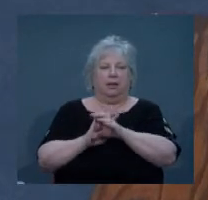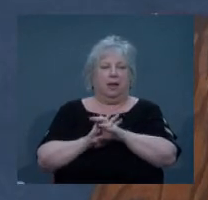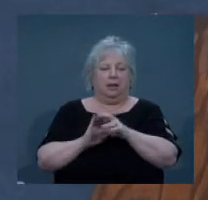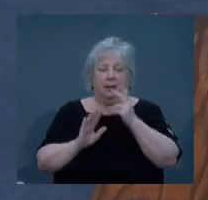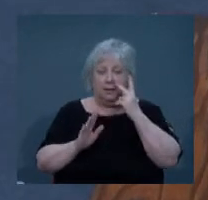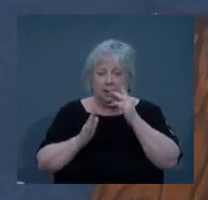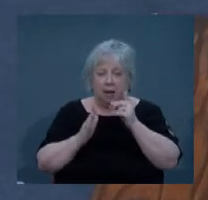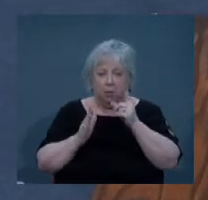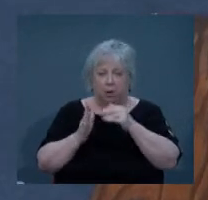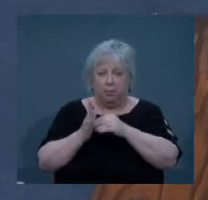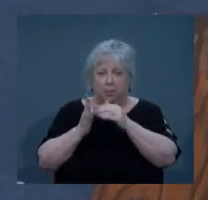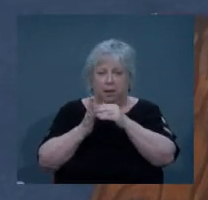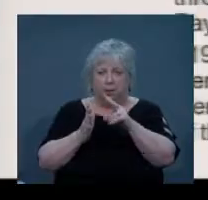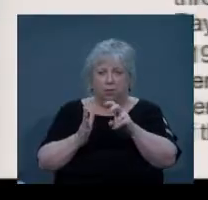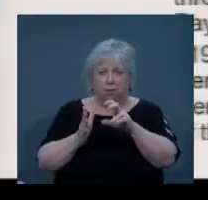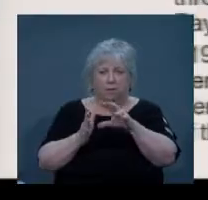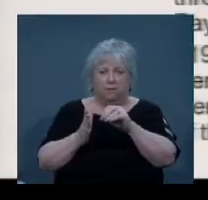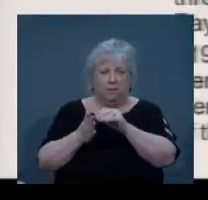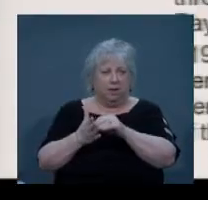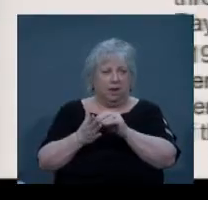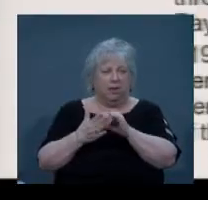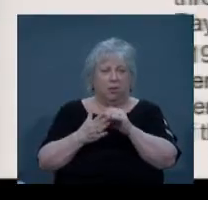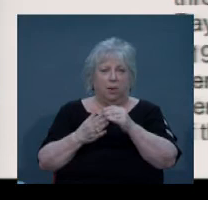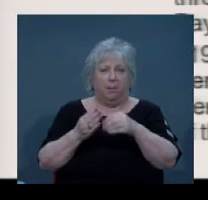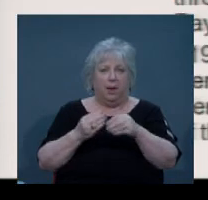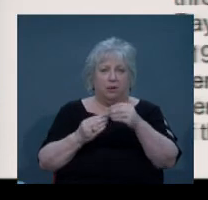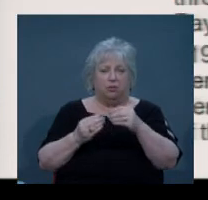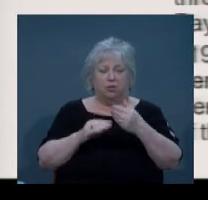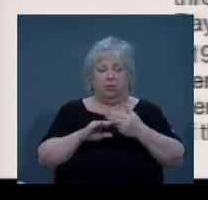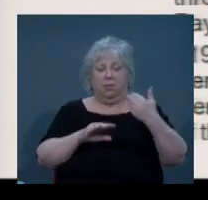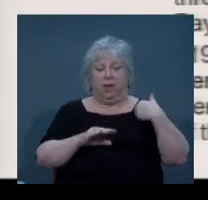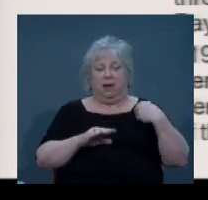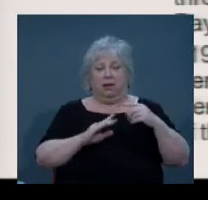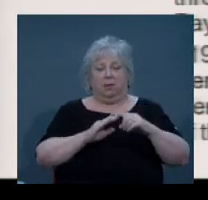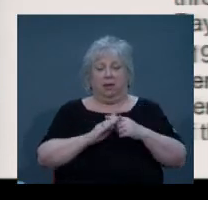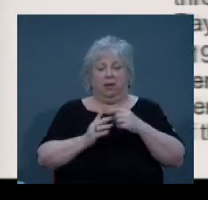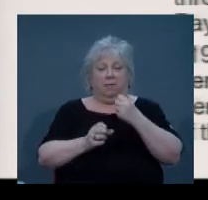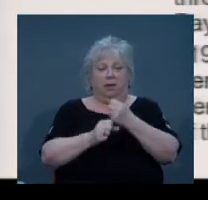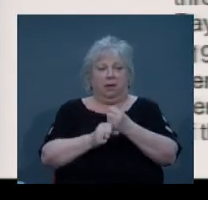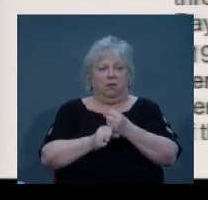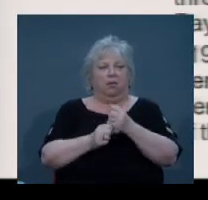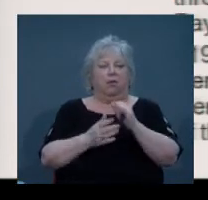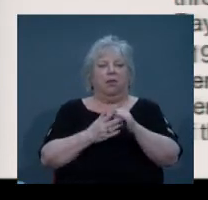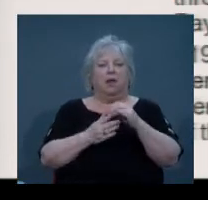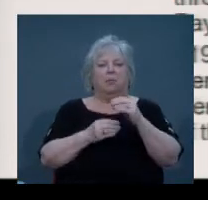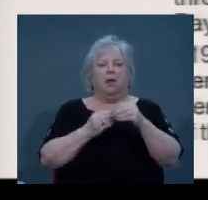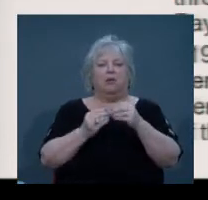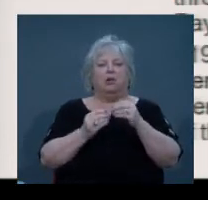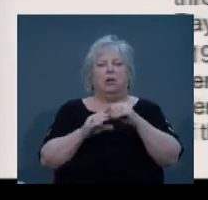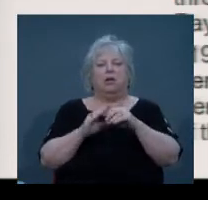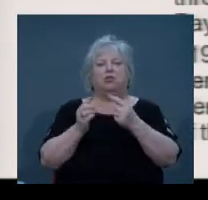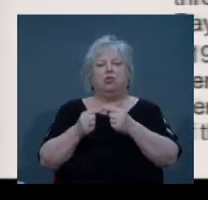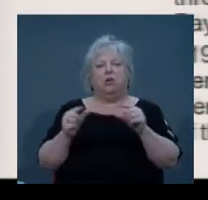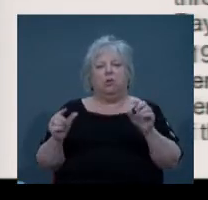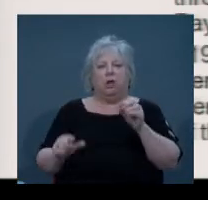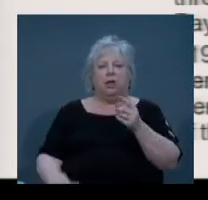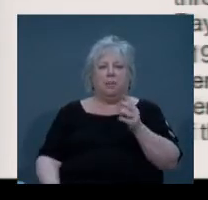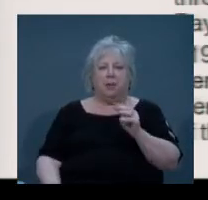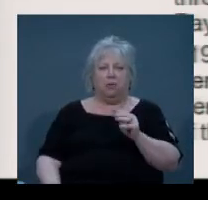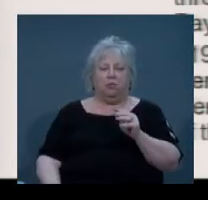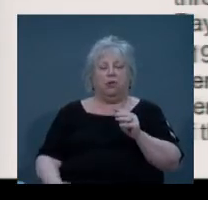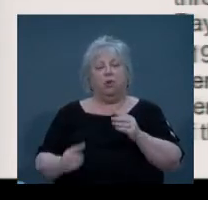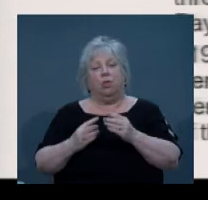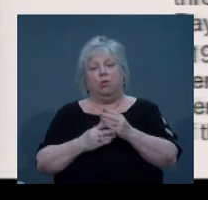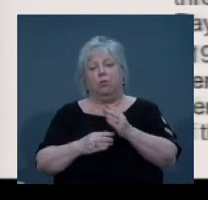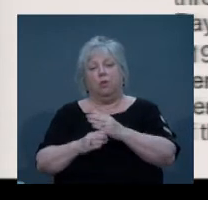See that $1,250,000 that we budgeted at the beginning of the year? That's budgeted in general administration. Through the